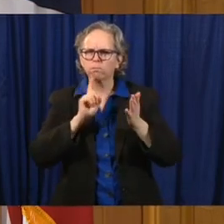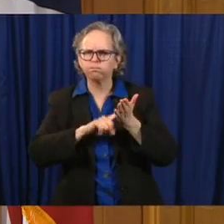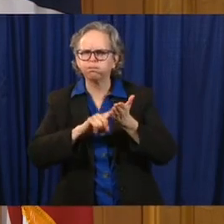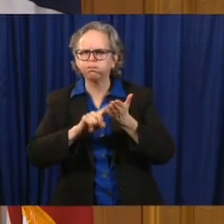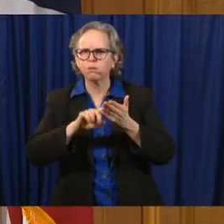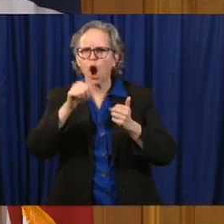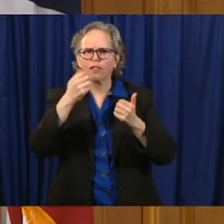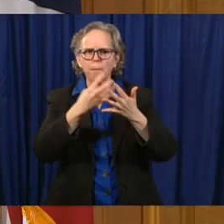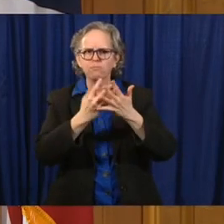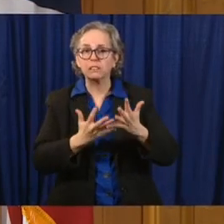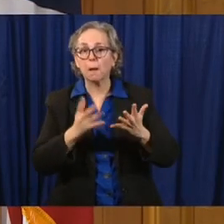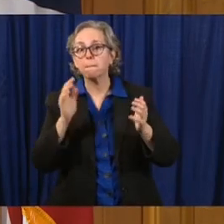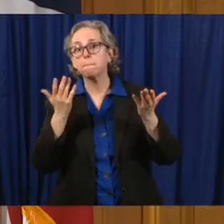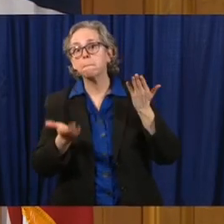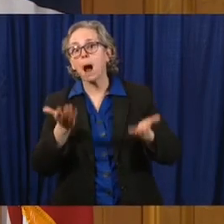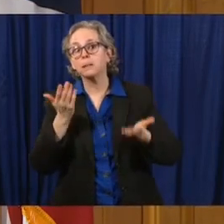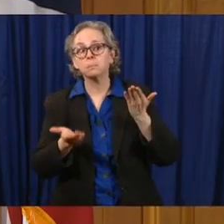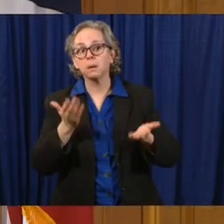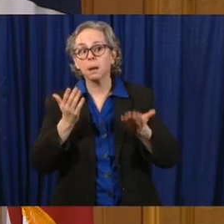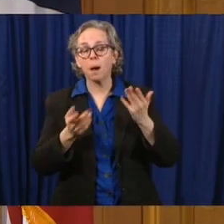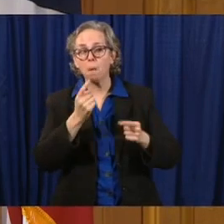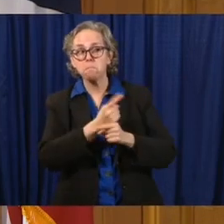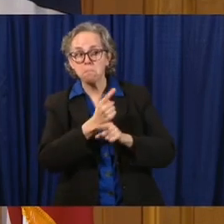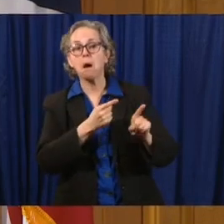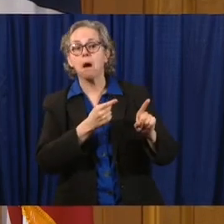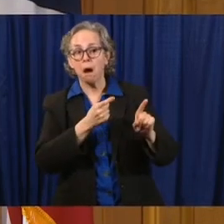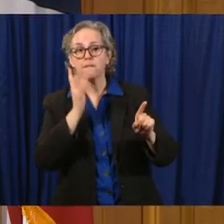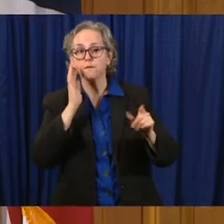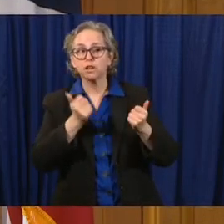be appropriate to release.